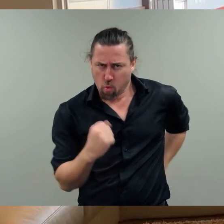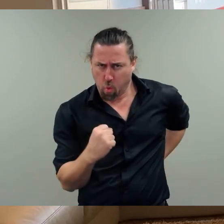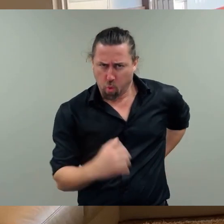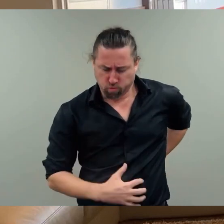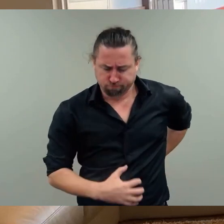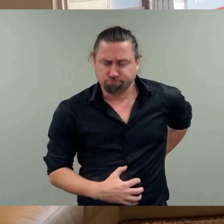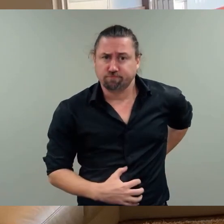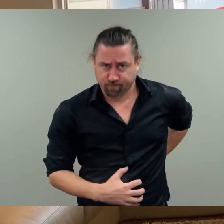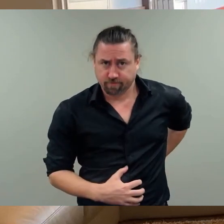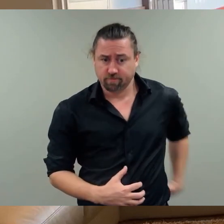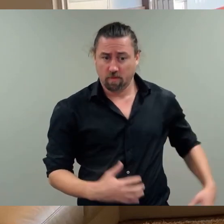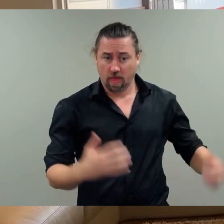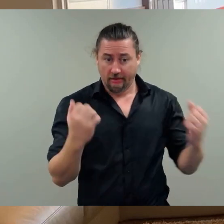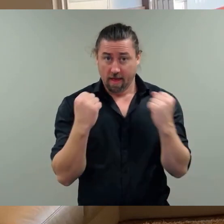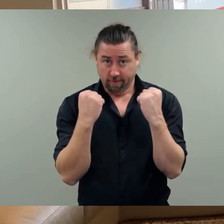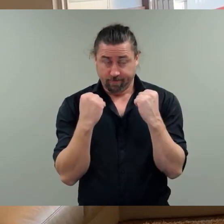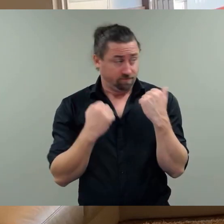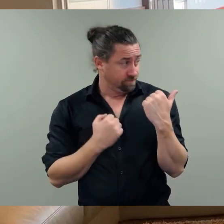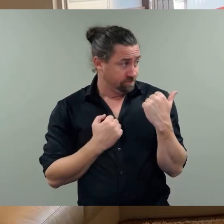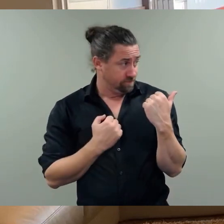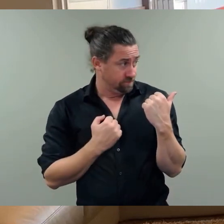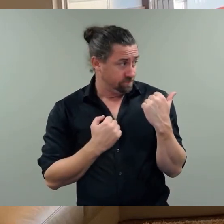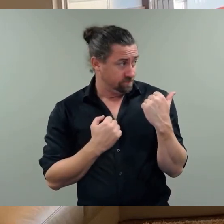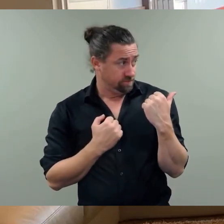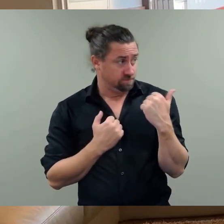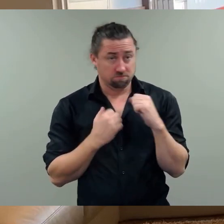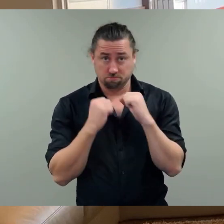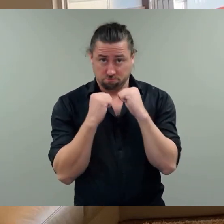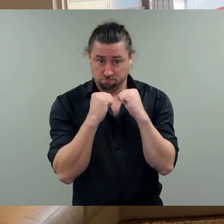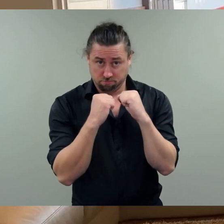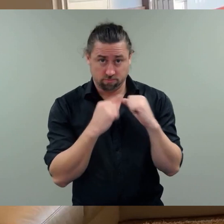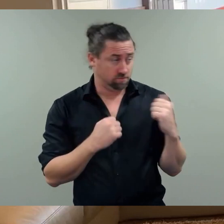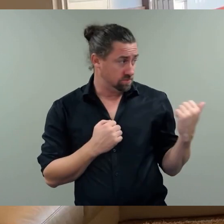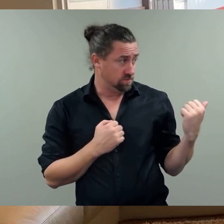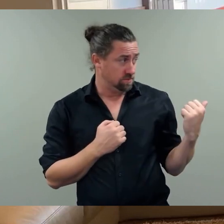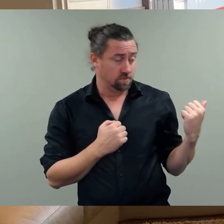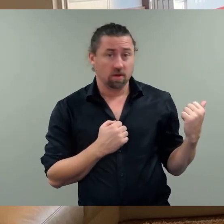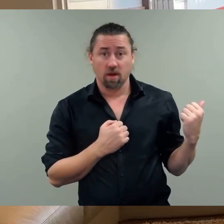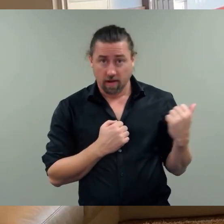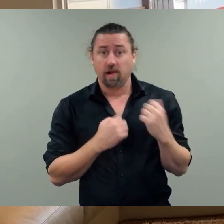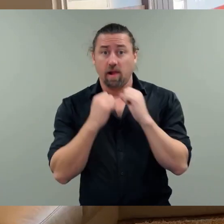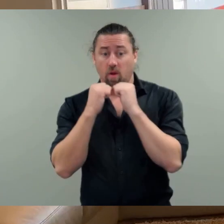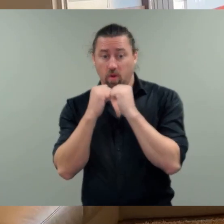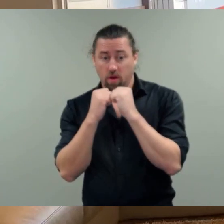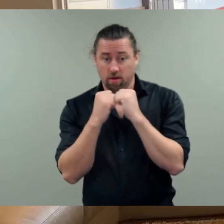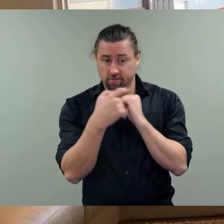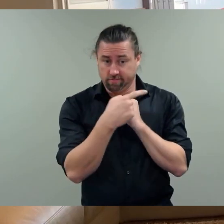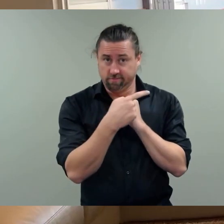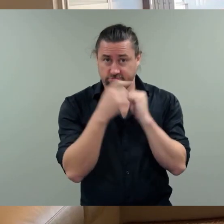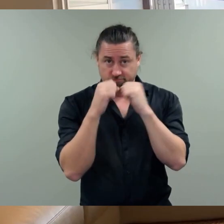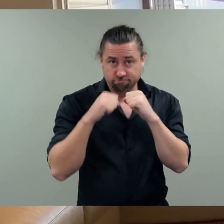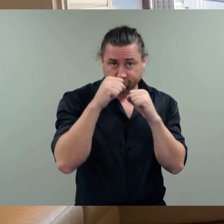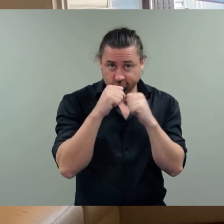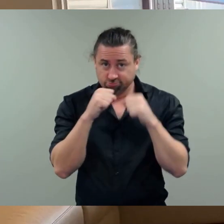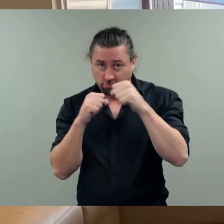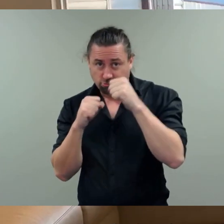tight. Start with your elbows tucked into your torso and fist up at your face. We're going to punch forward one